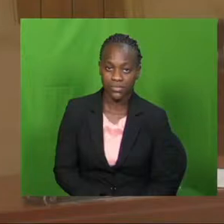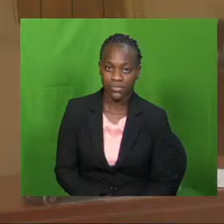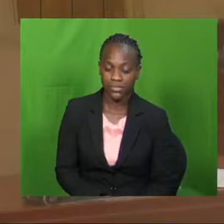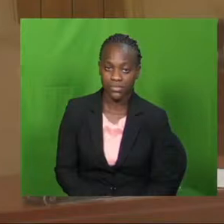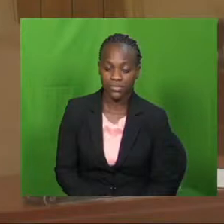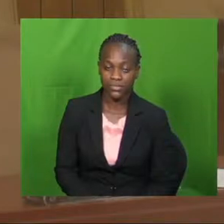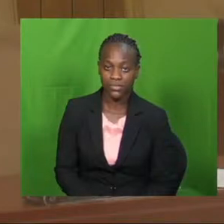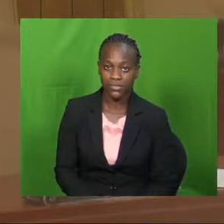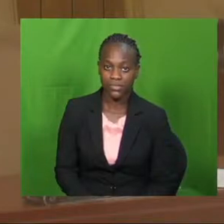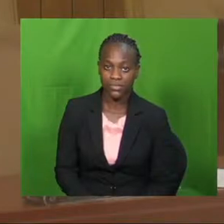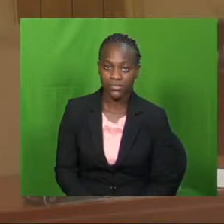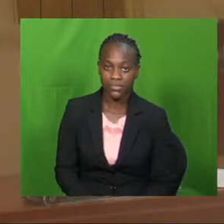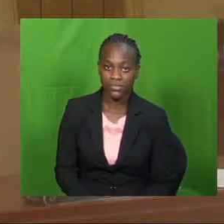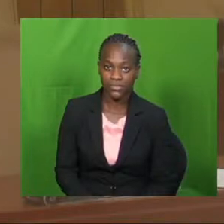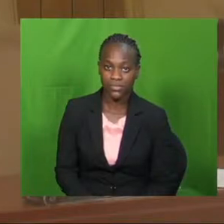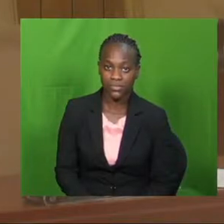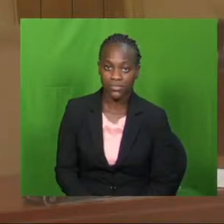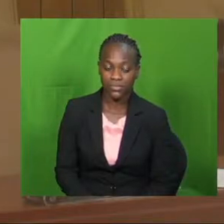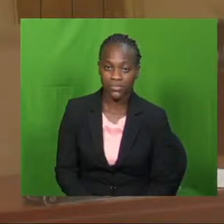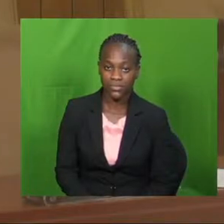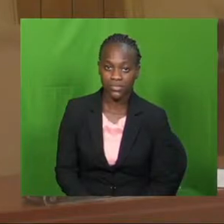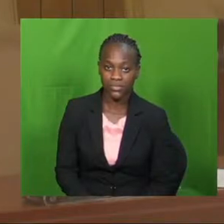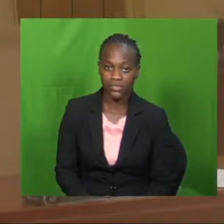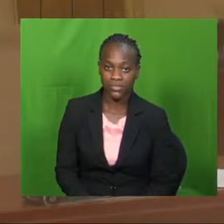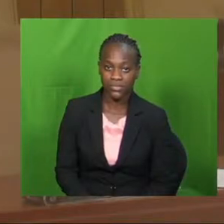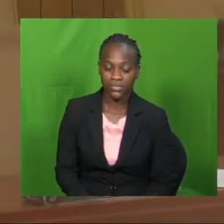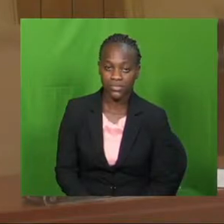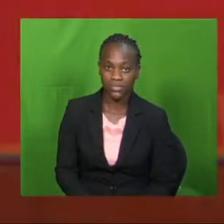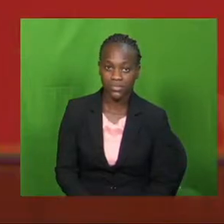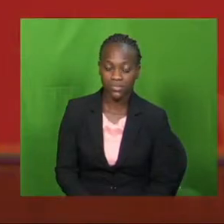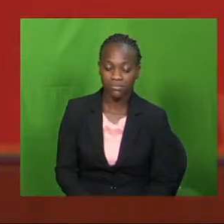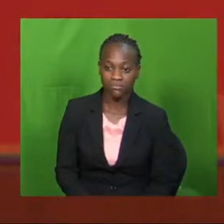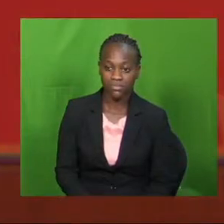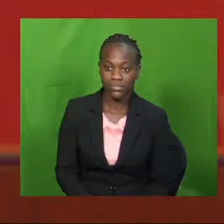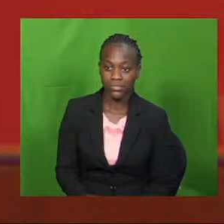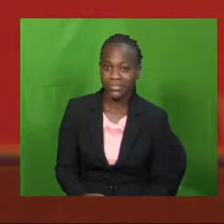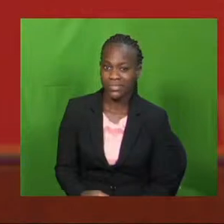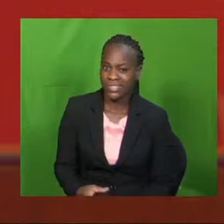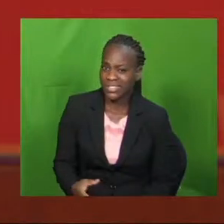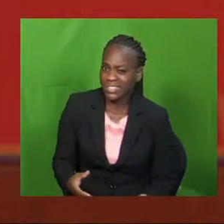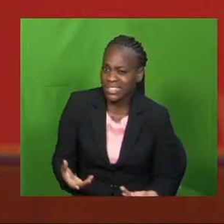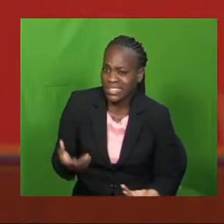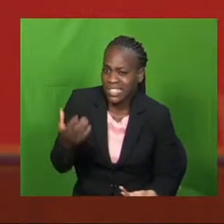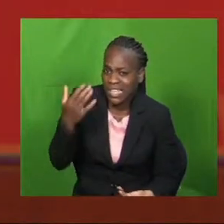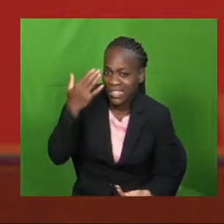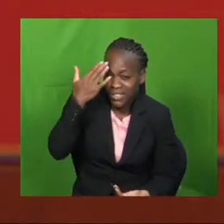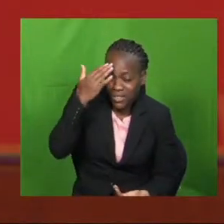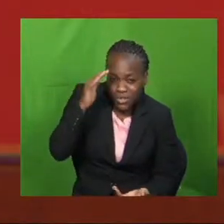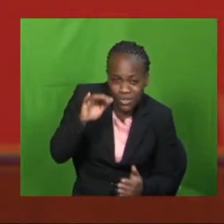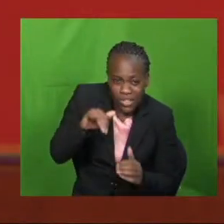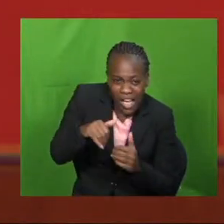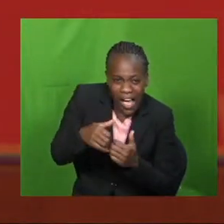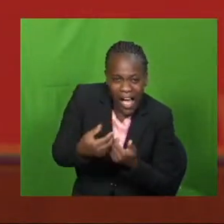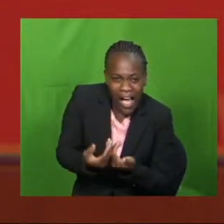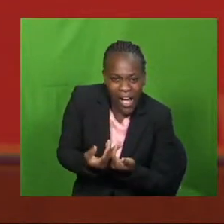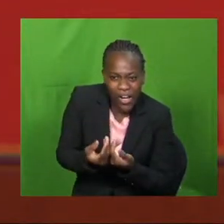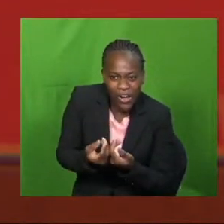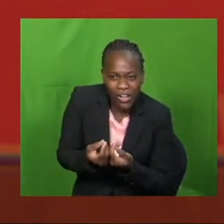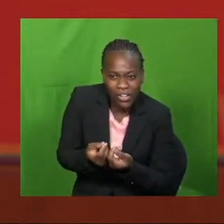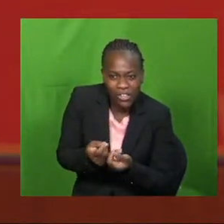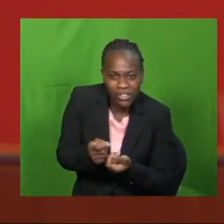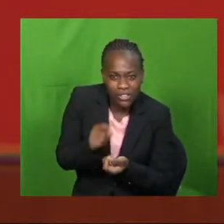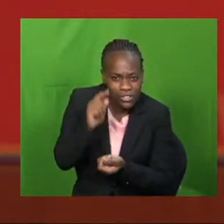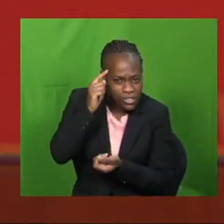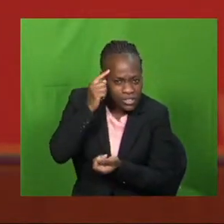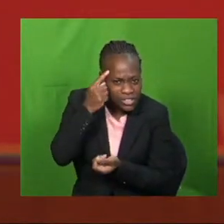Well, I really don't know. So how do you capture that? How do you think it